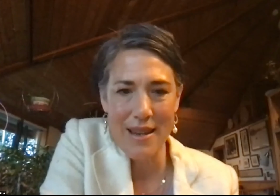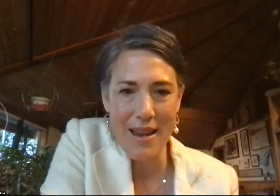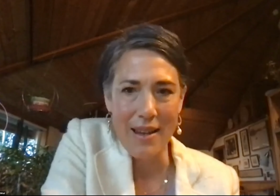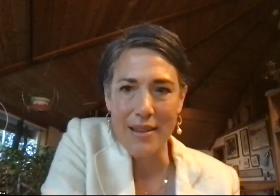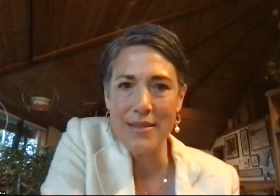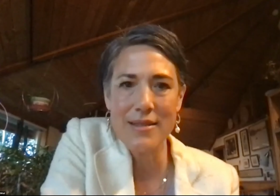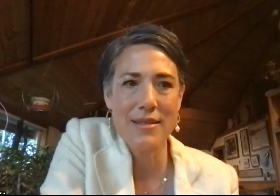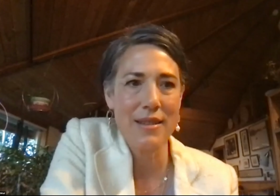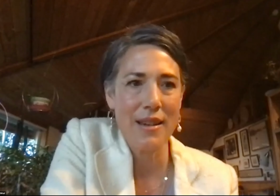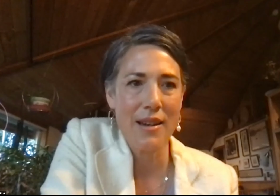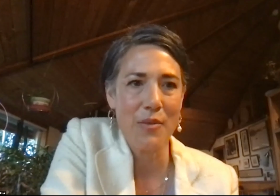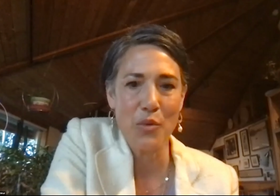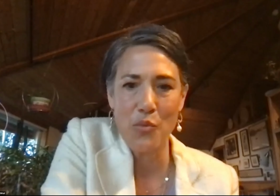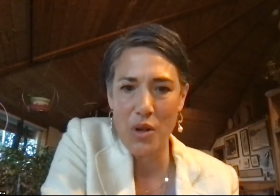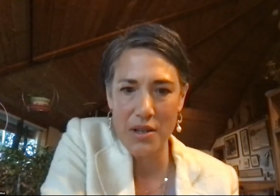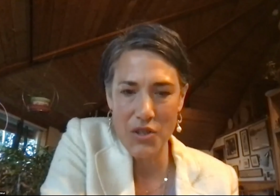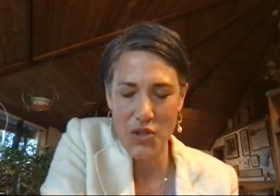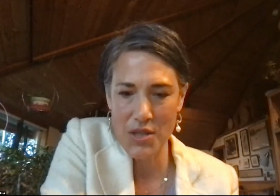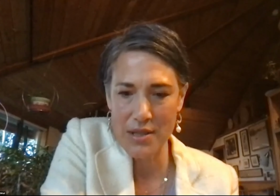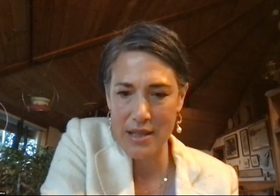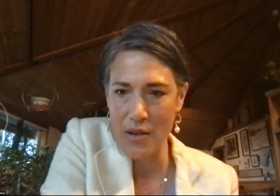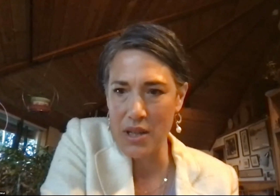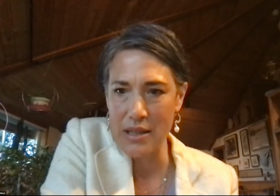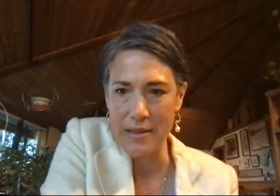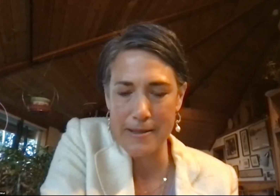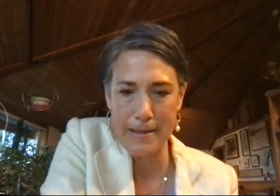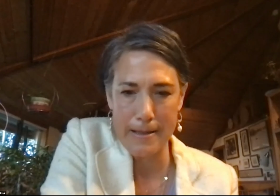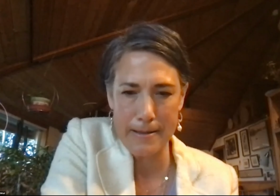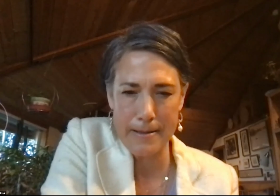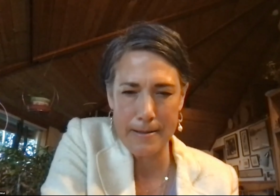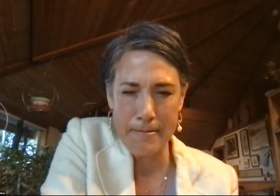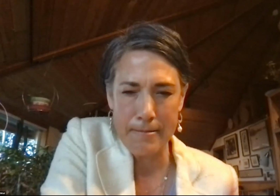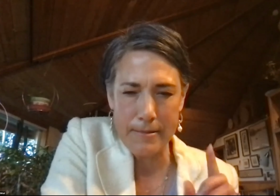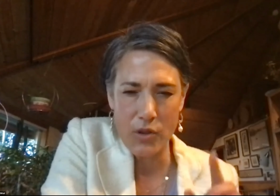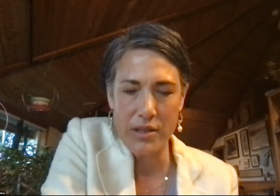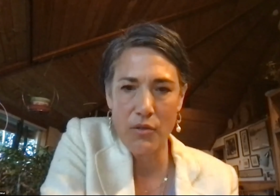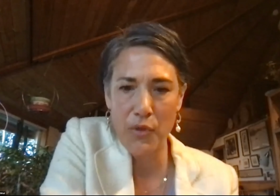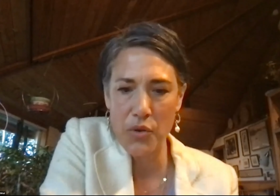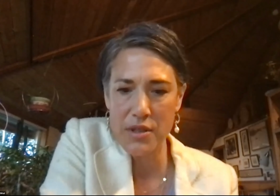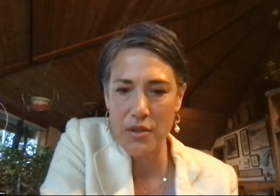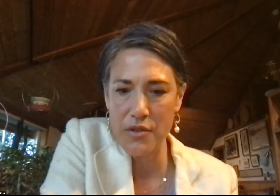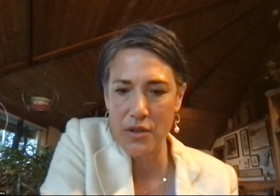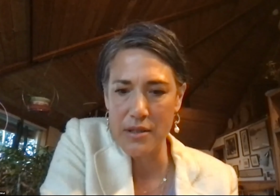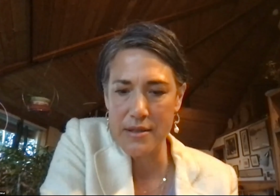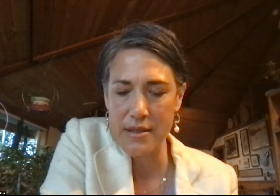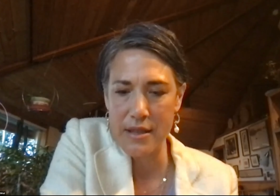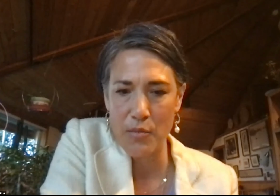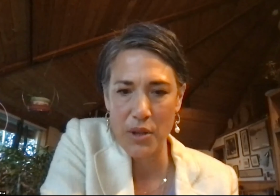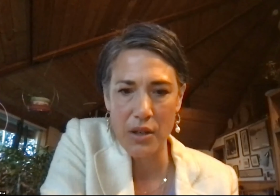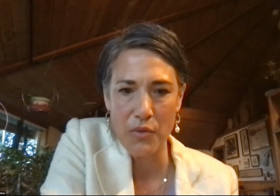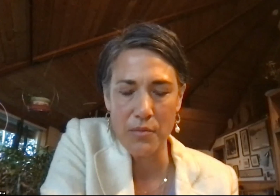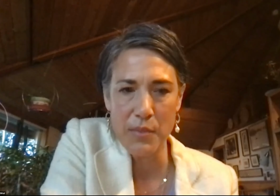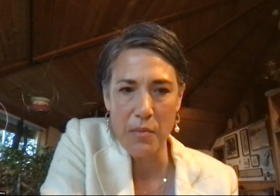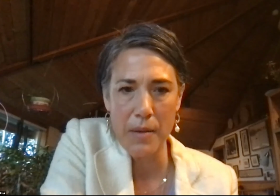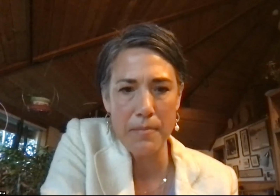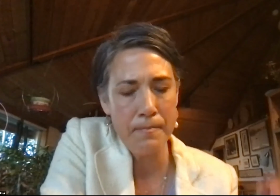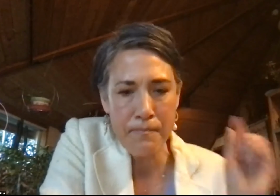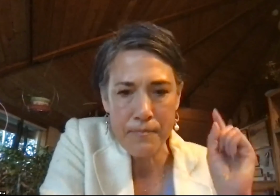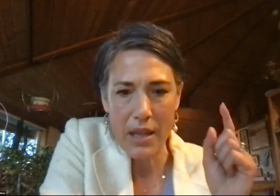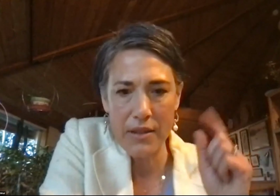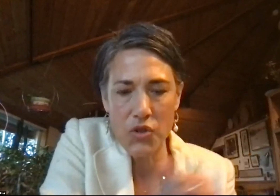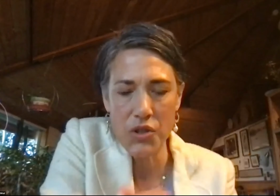process, and I will watch to see how I can assist. So let's all focus on our screens to see our breakout rooms pop